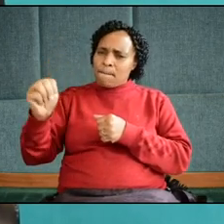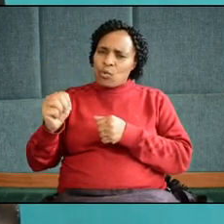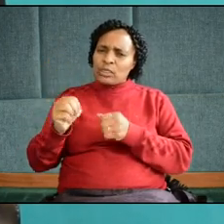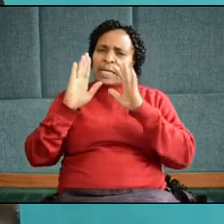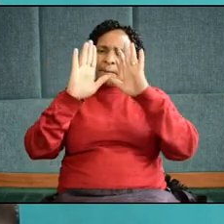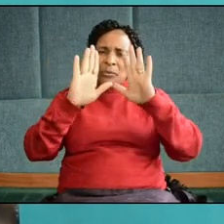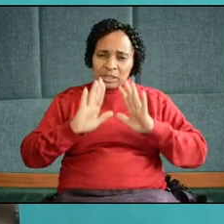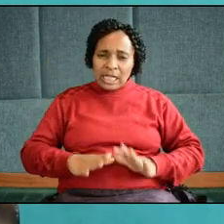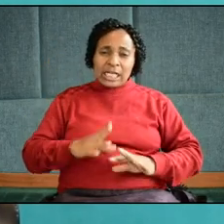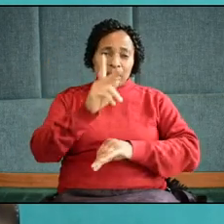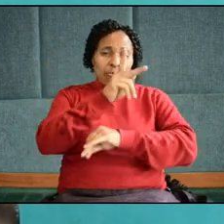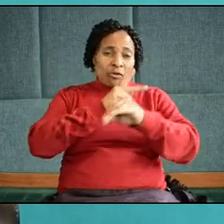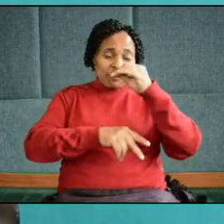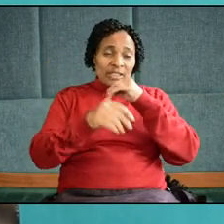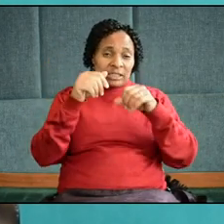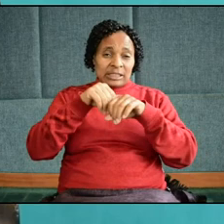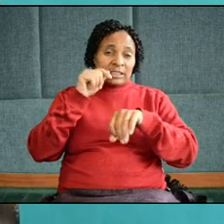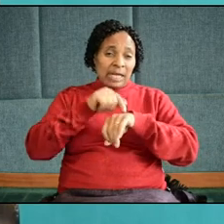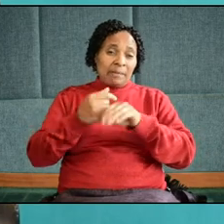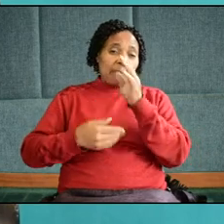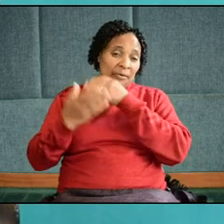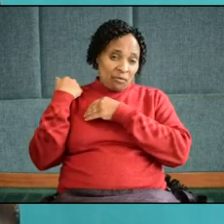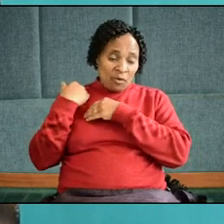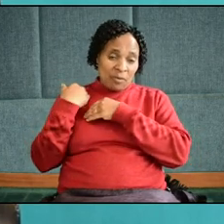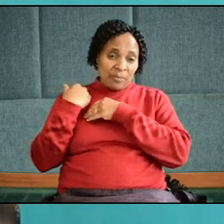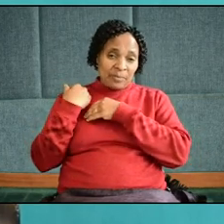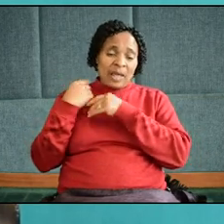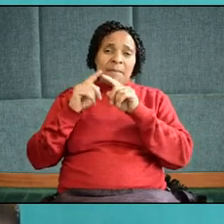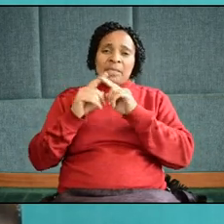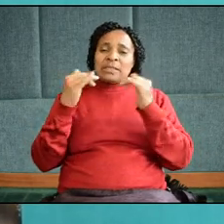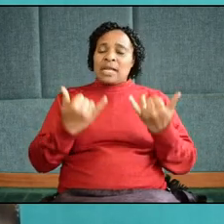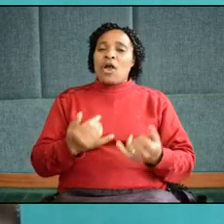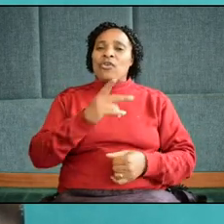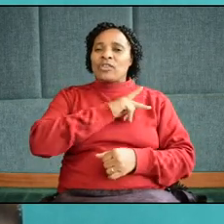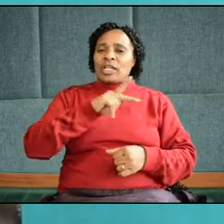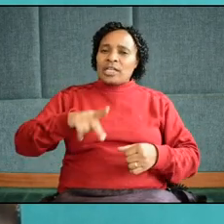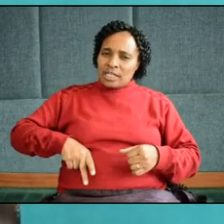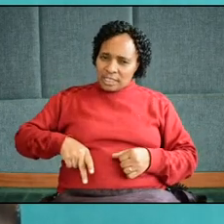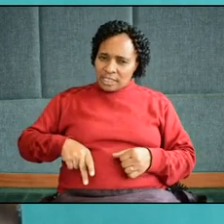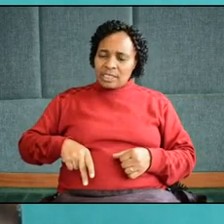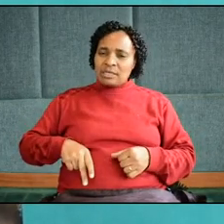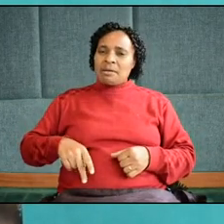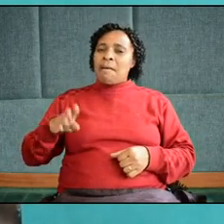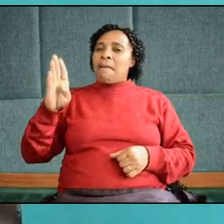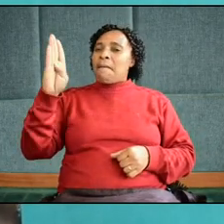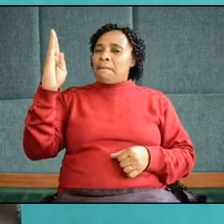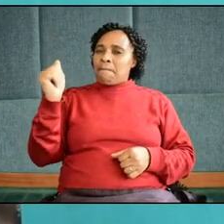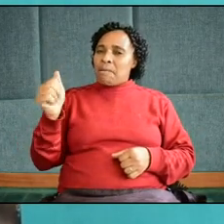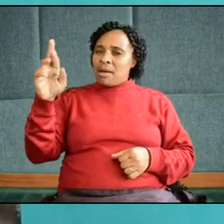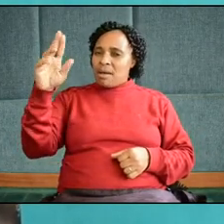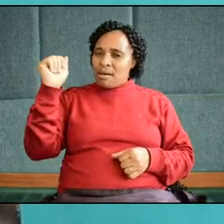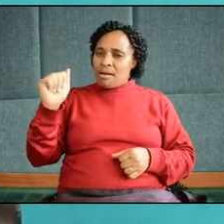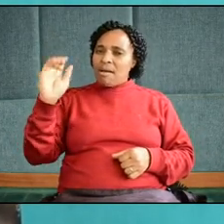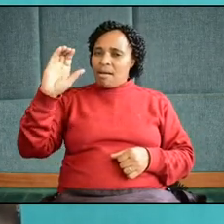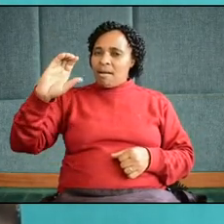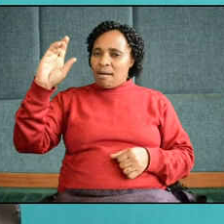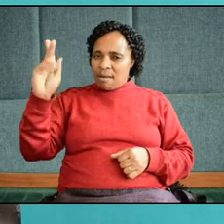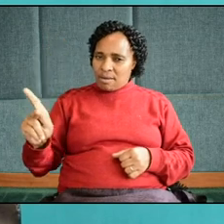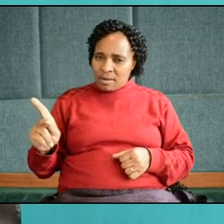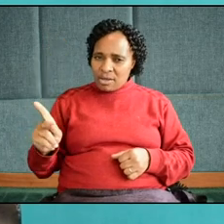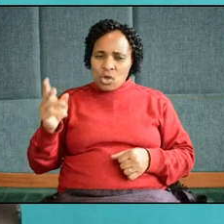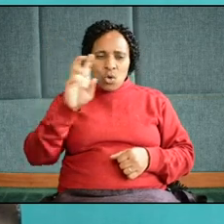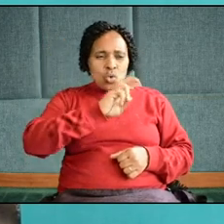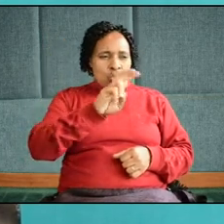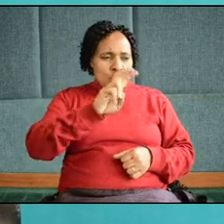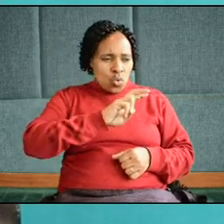had just camped outside the Moabites' place, okay? So the king, King Balak, I mean, these guys, their names almost sound the same. So Balak